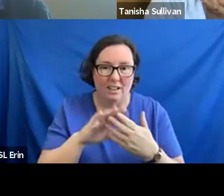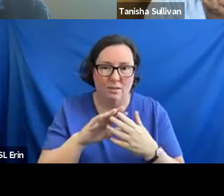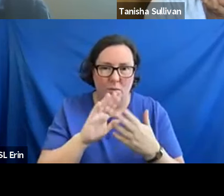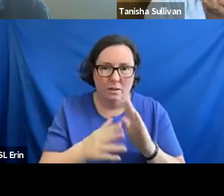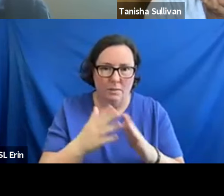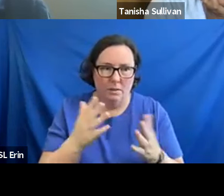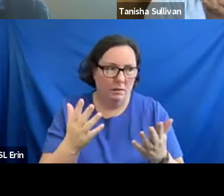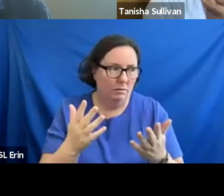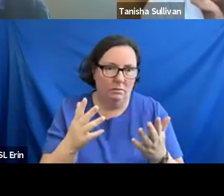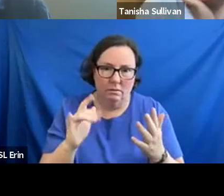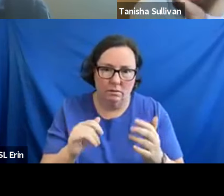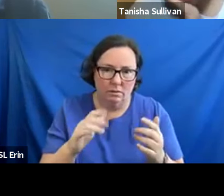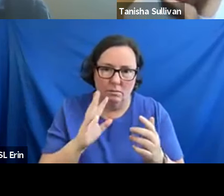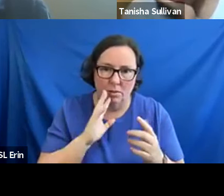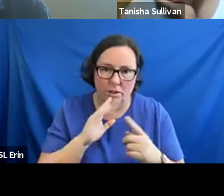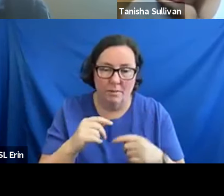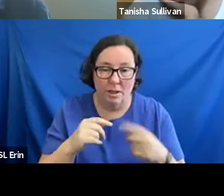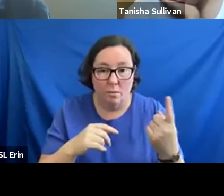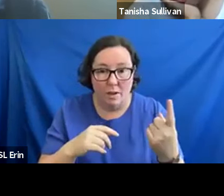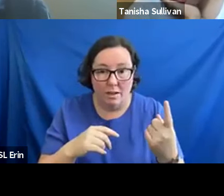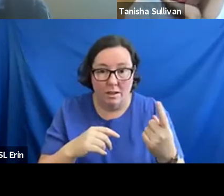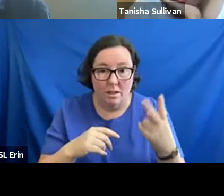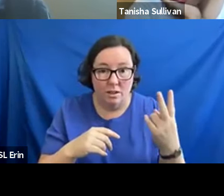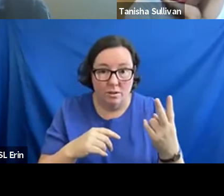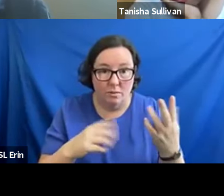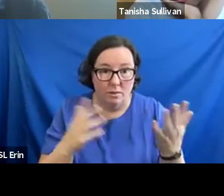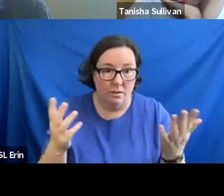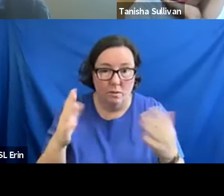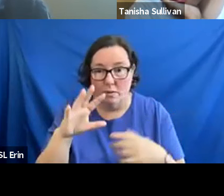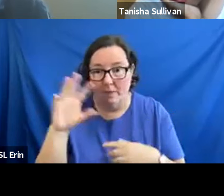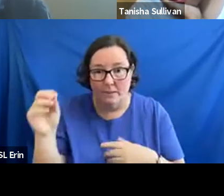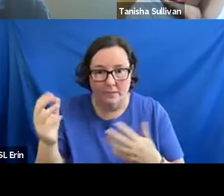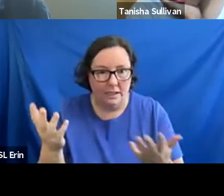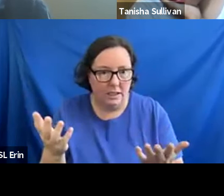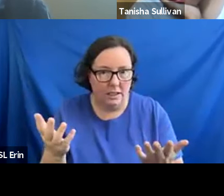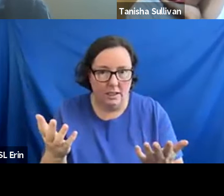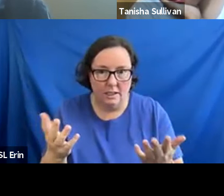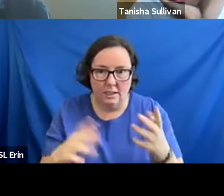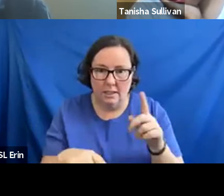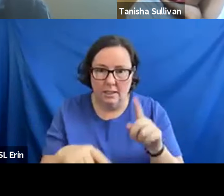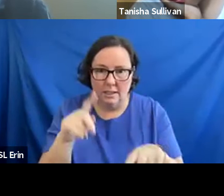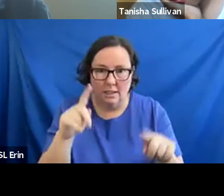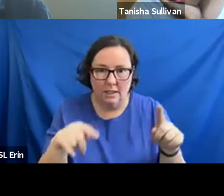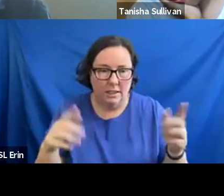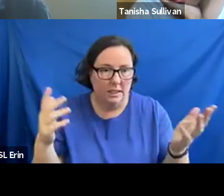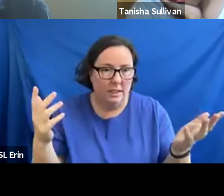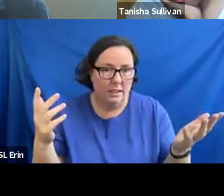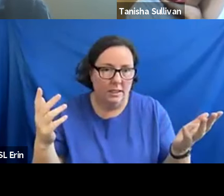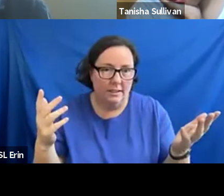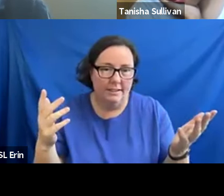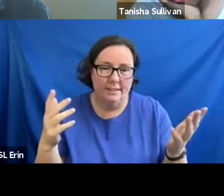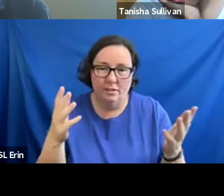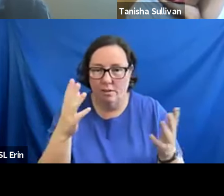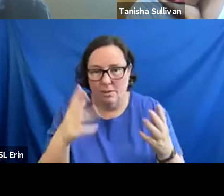talking about populations as small as 1 or as large as 50. So I think just layering